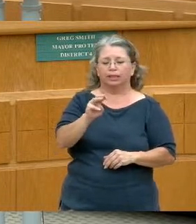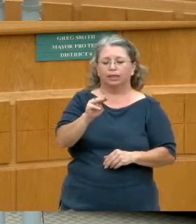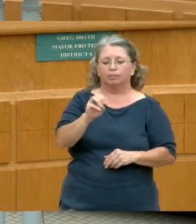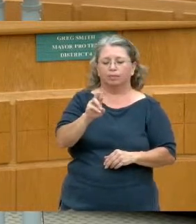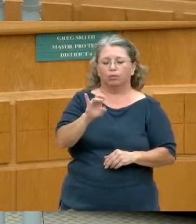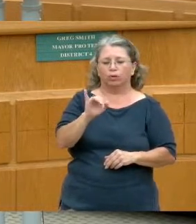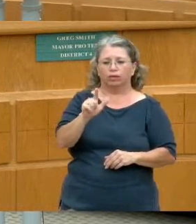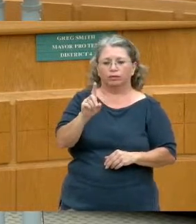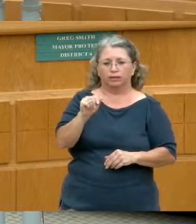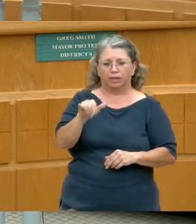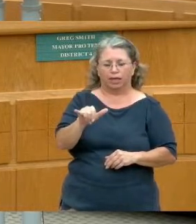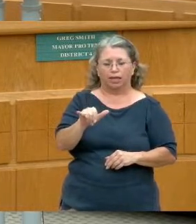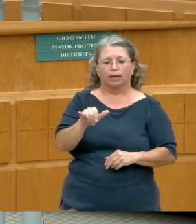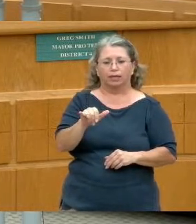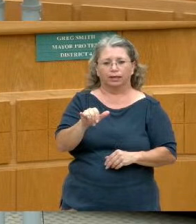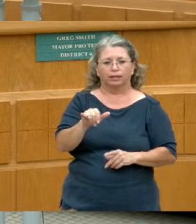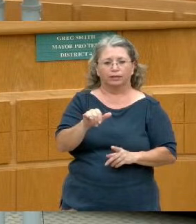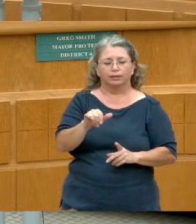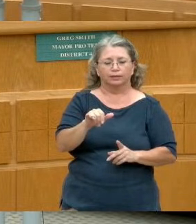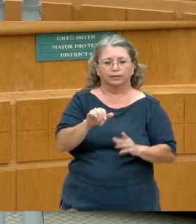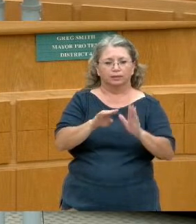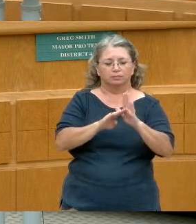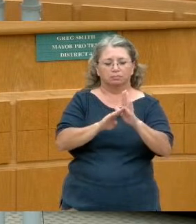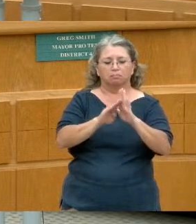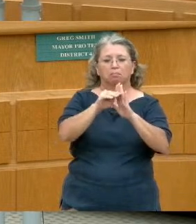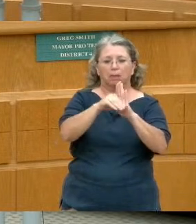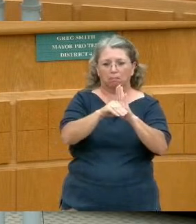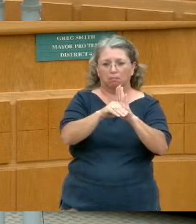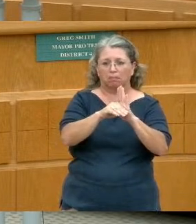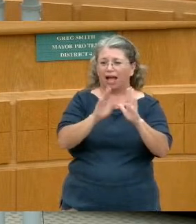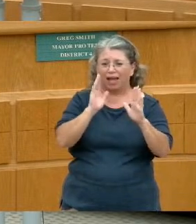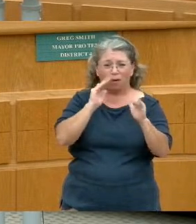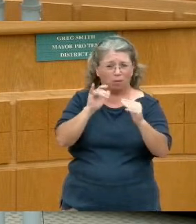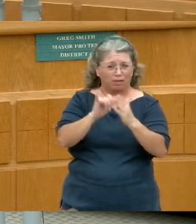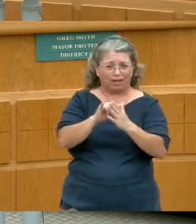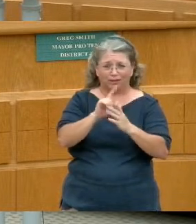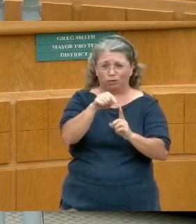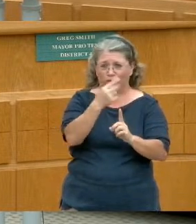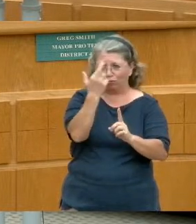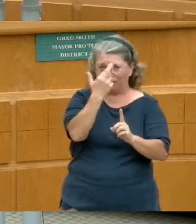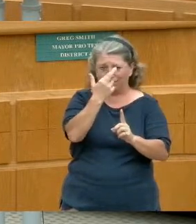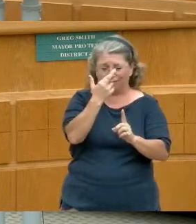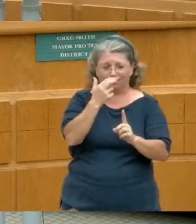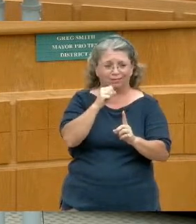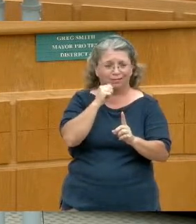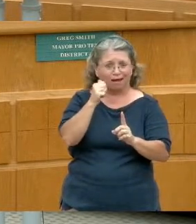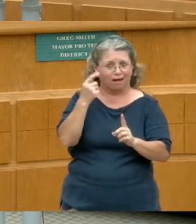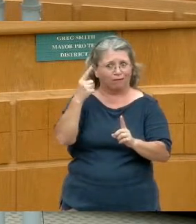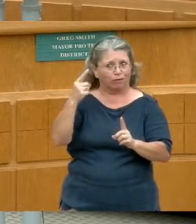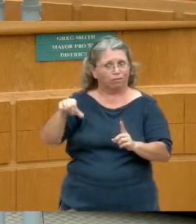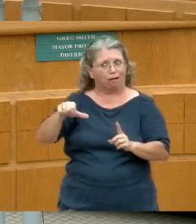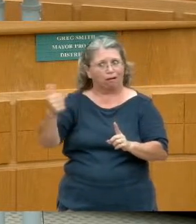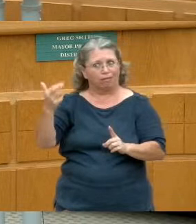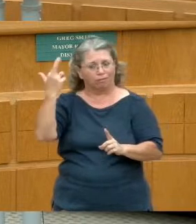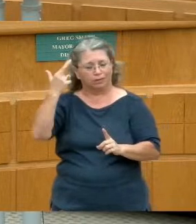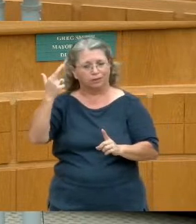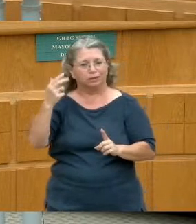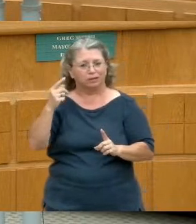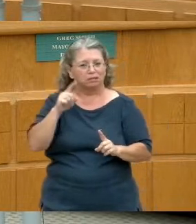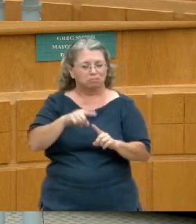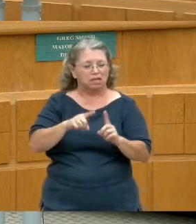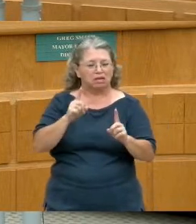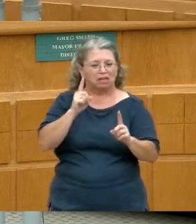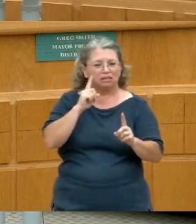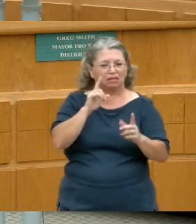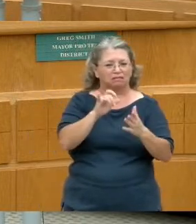that's occurring right now this week. Hopefully that's all it is, and it's not the start of something more, but right now the timing and everything is lining